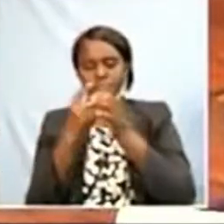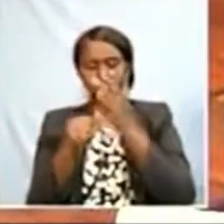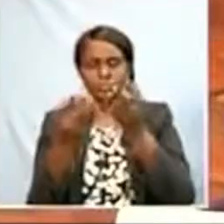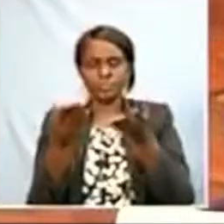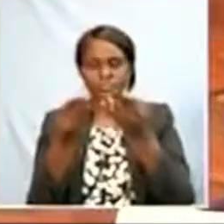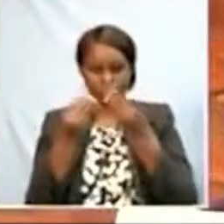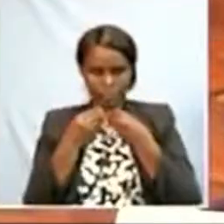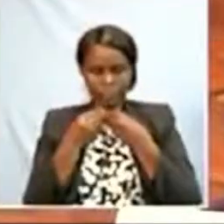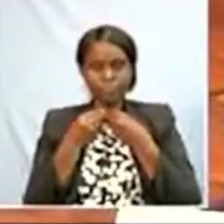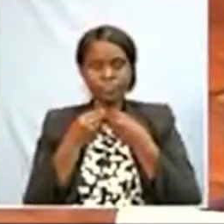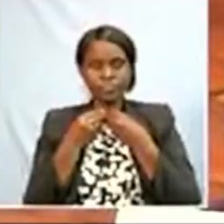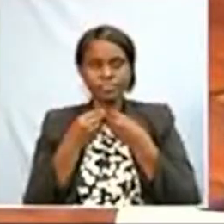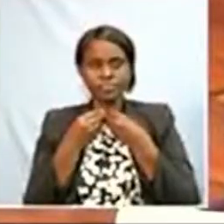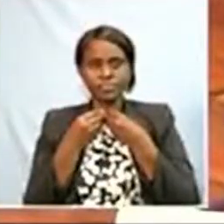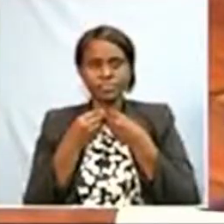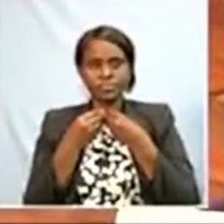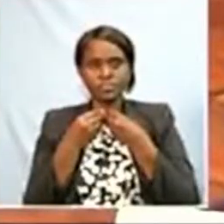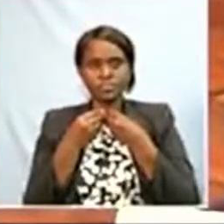been